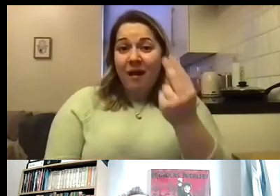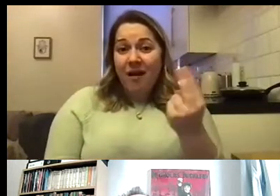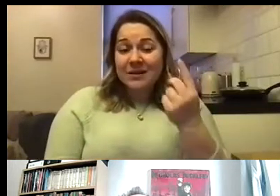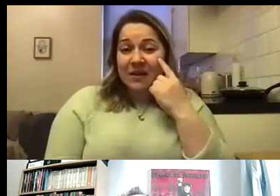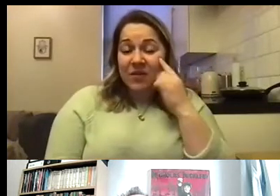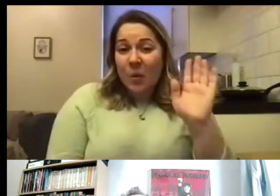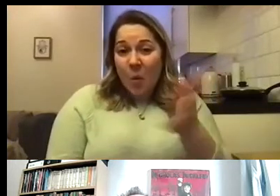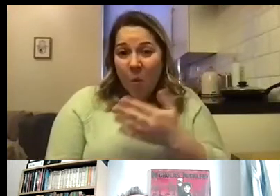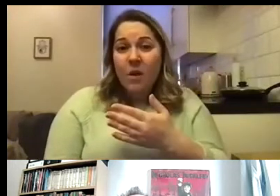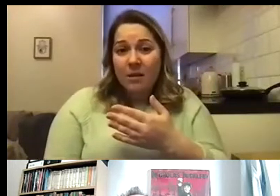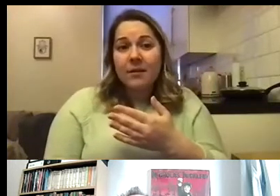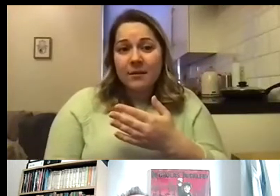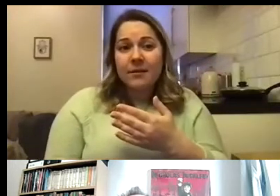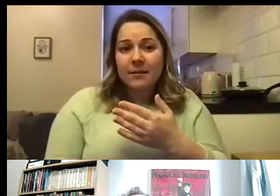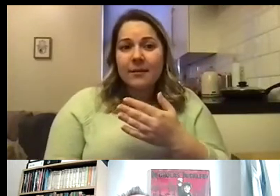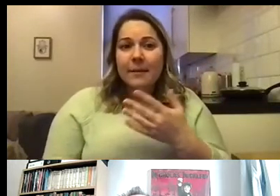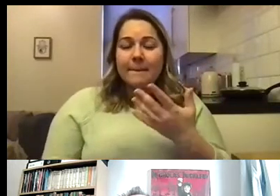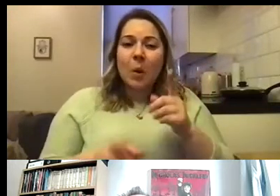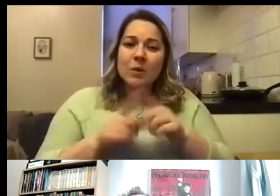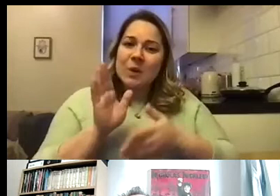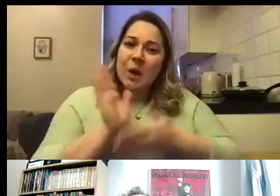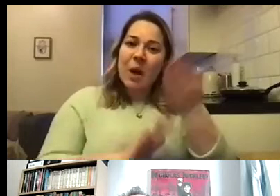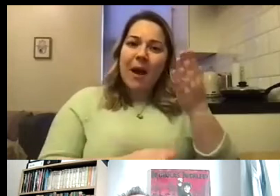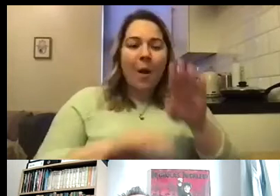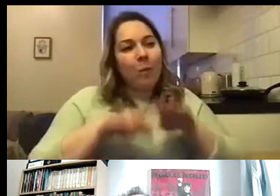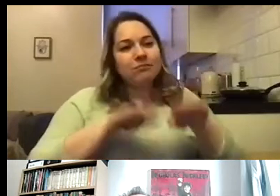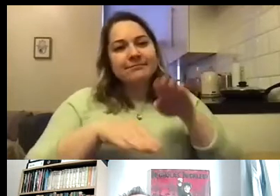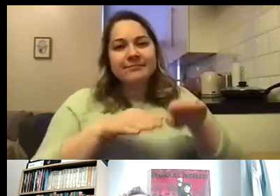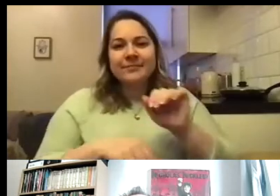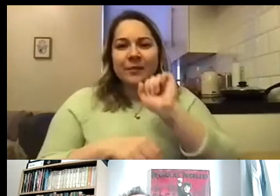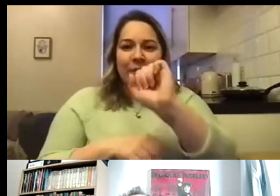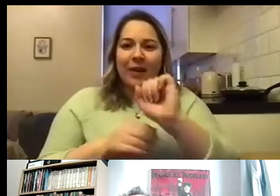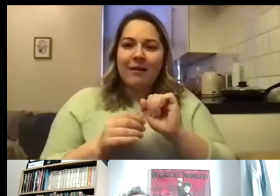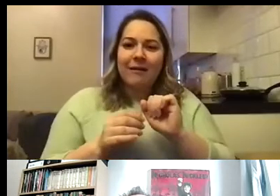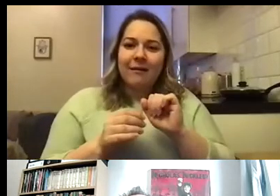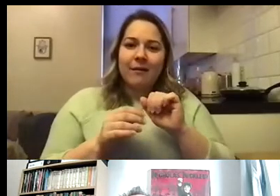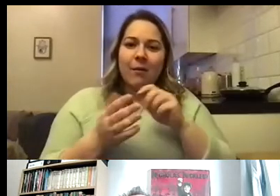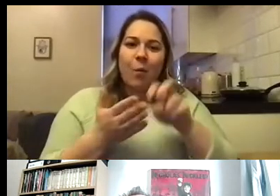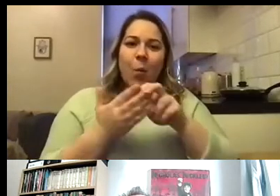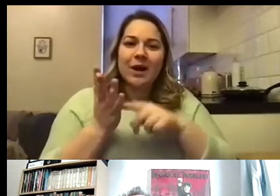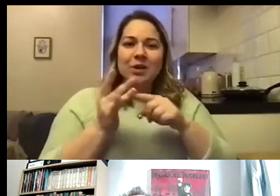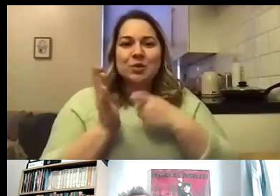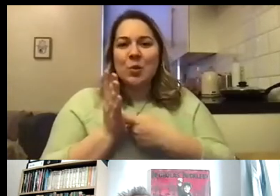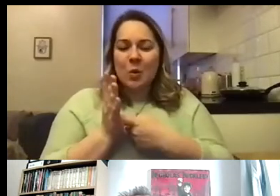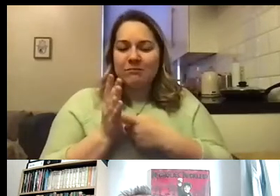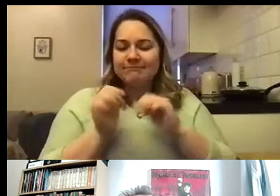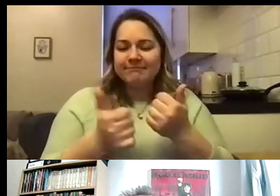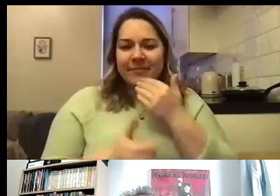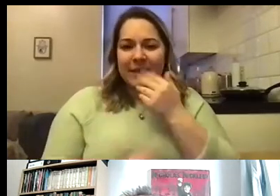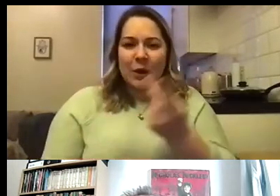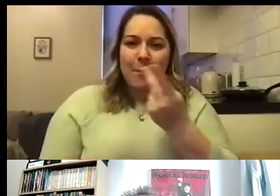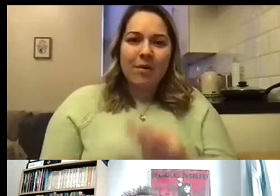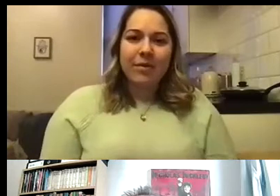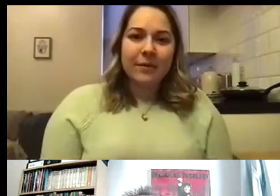do put on your trainers and go and do Emily and Jodie's walking tour. Great, thank you both so